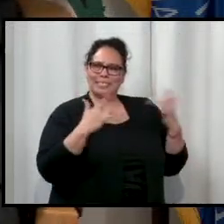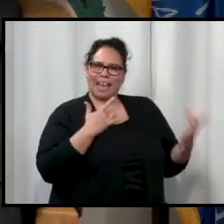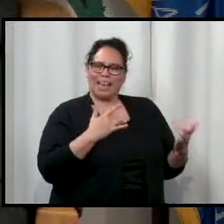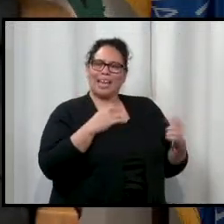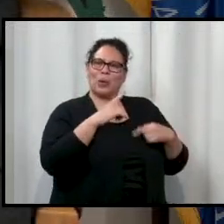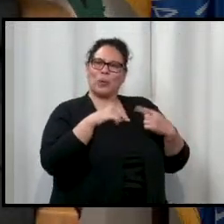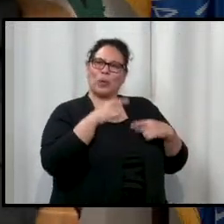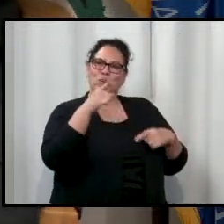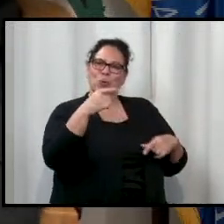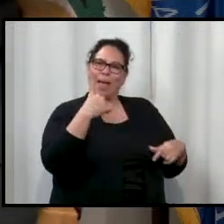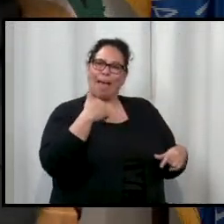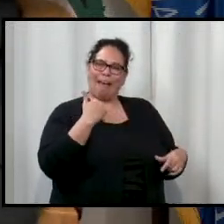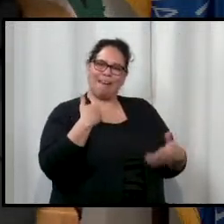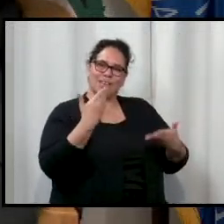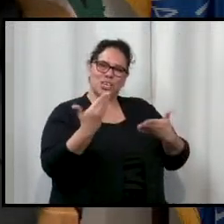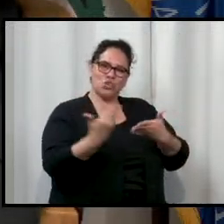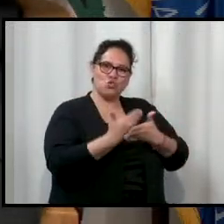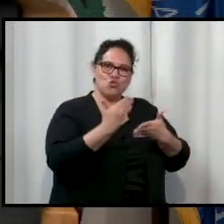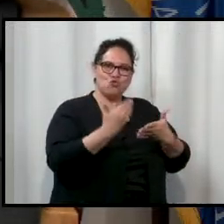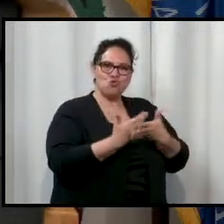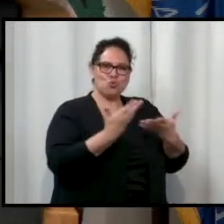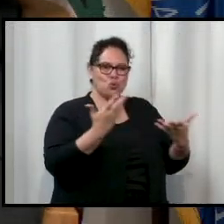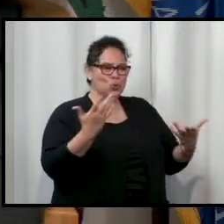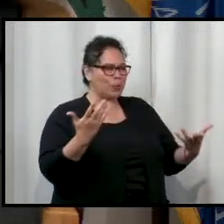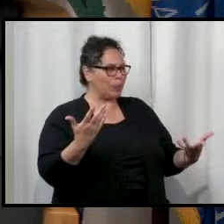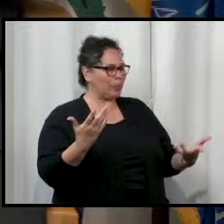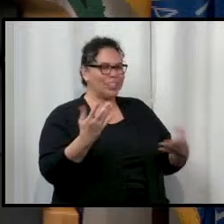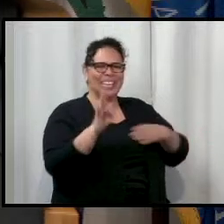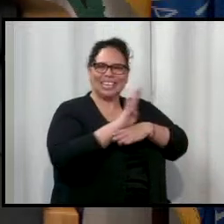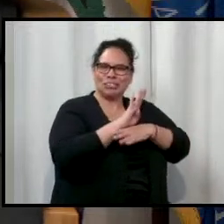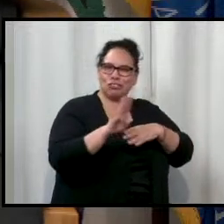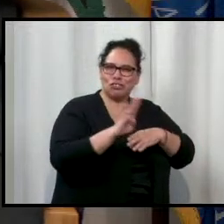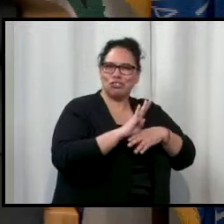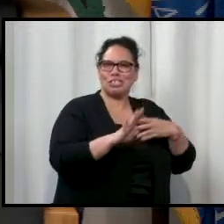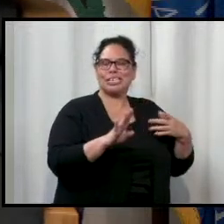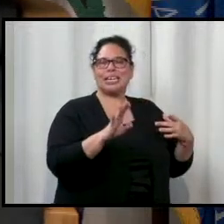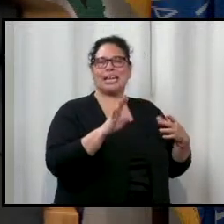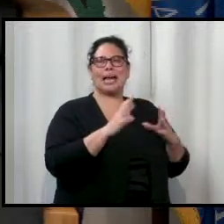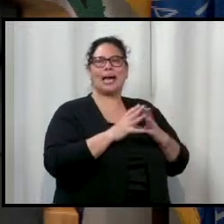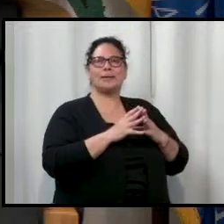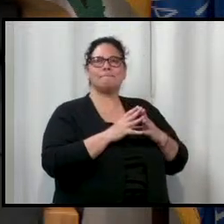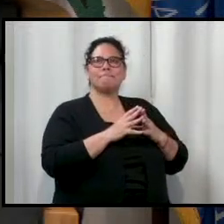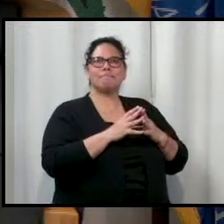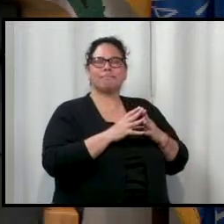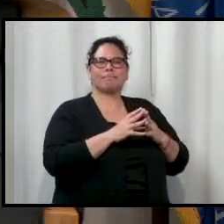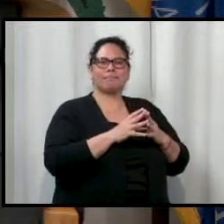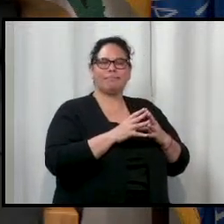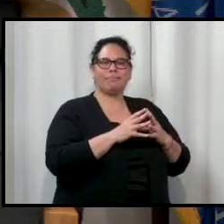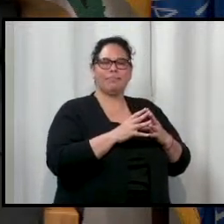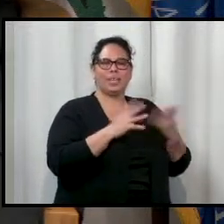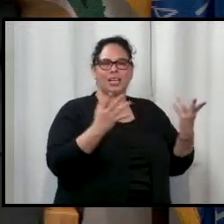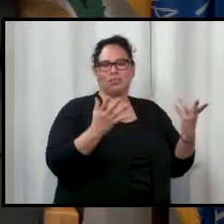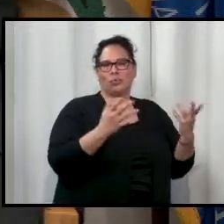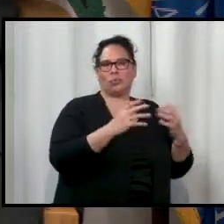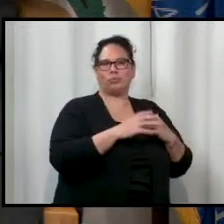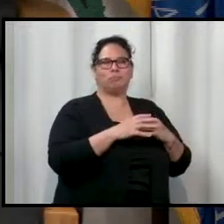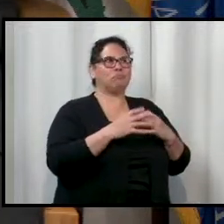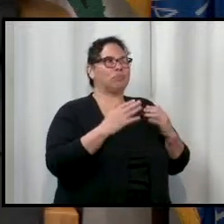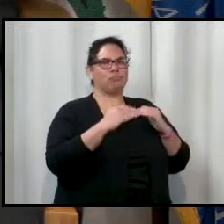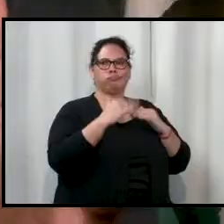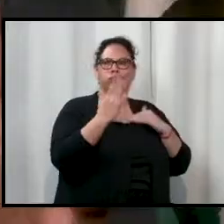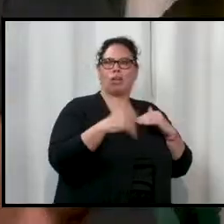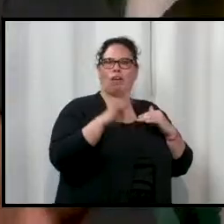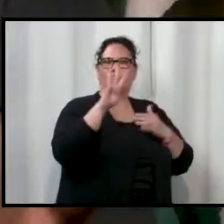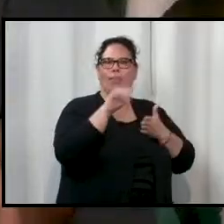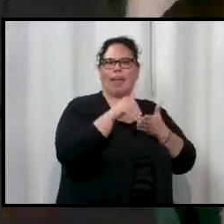have a new cluster, a new industry, where we're north of 4,000 jobs